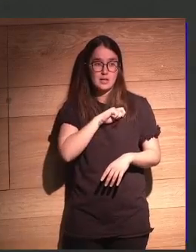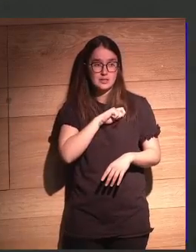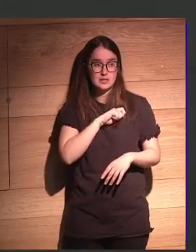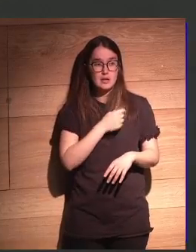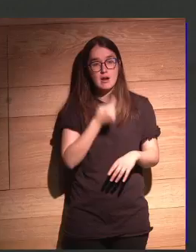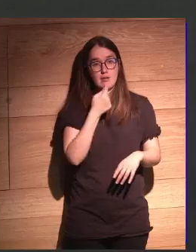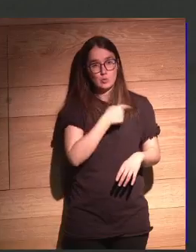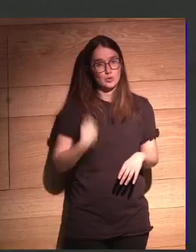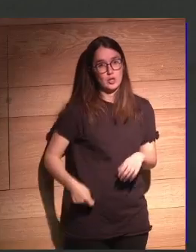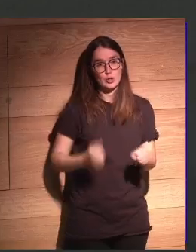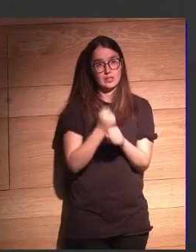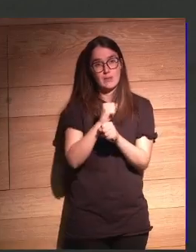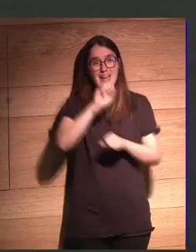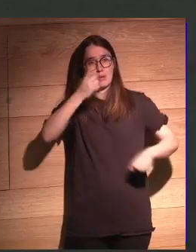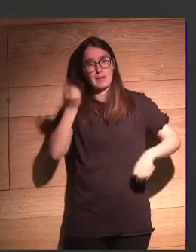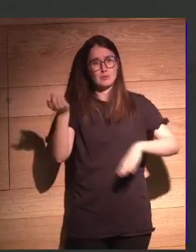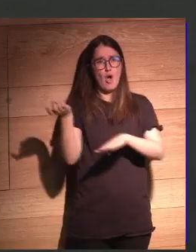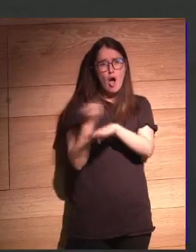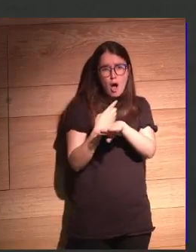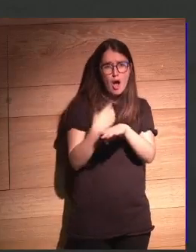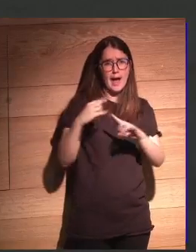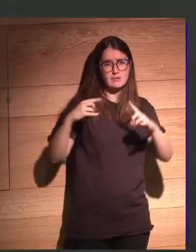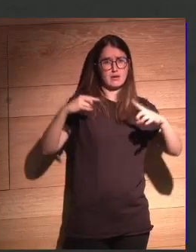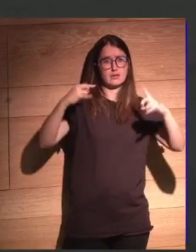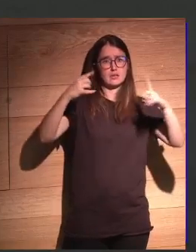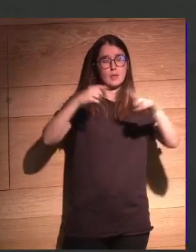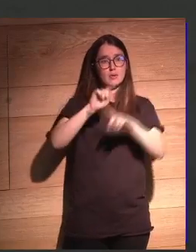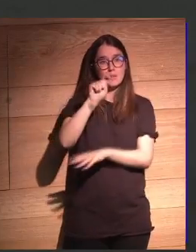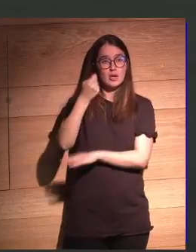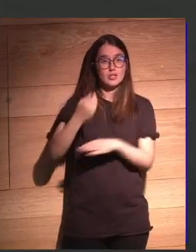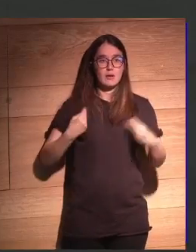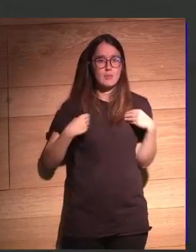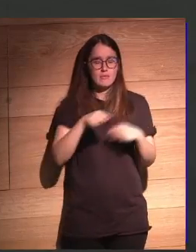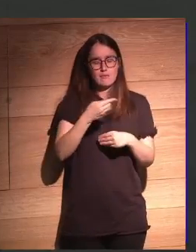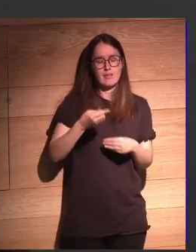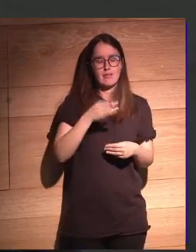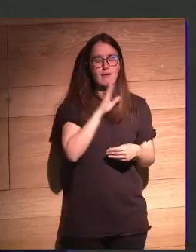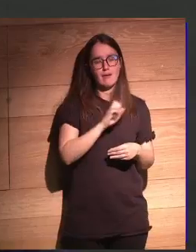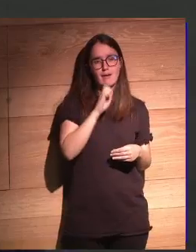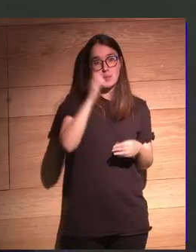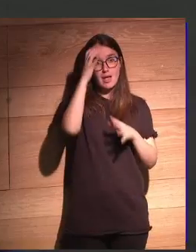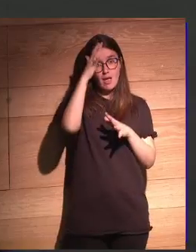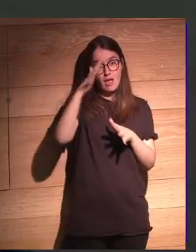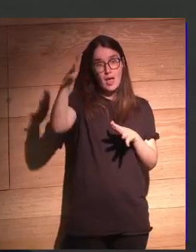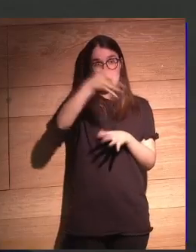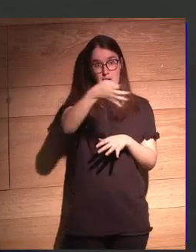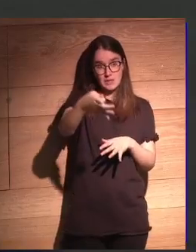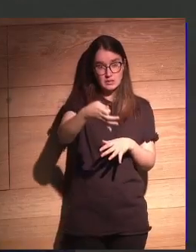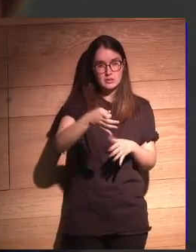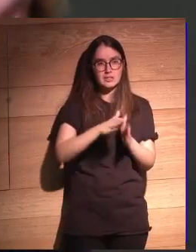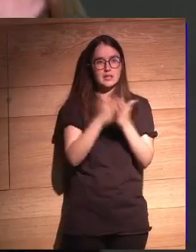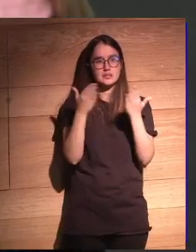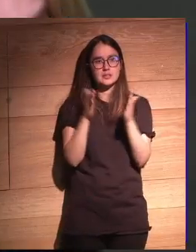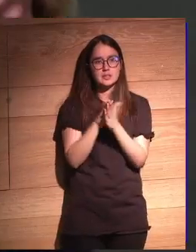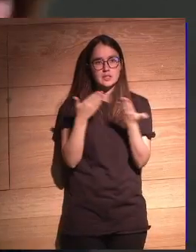will to keep your house makes you work endlessly. As we say in Spain, you would work like a Chinese person in order to